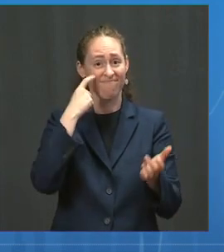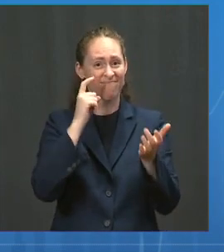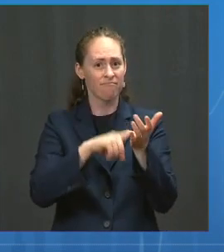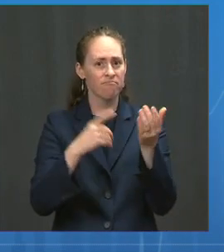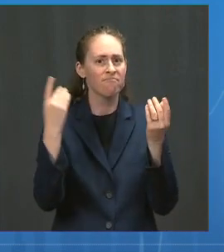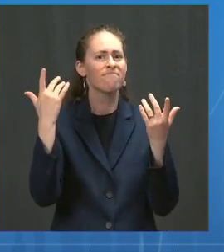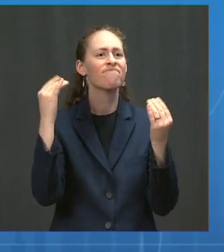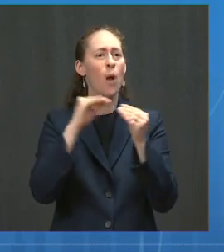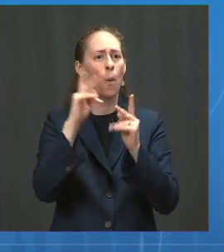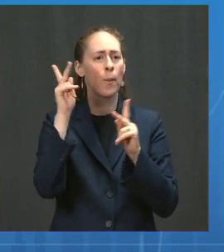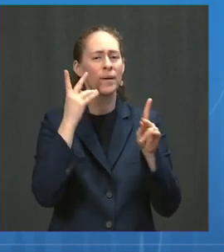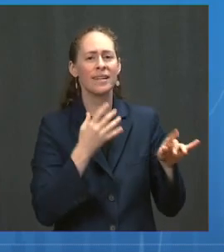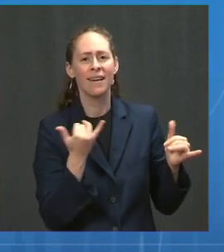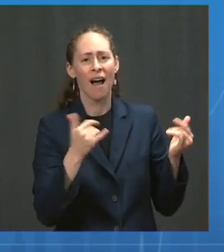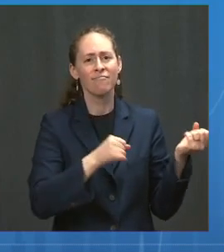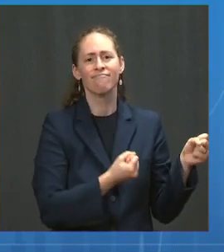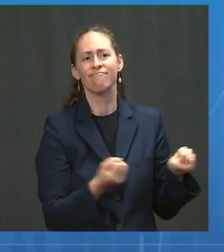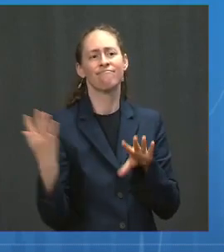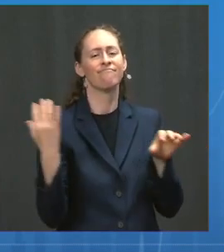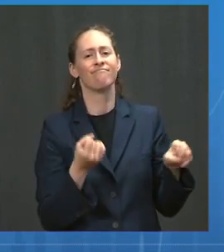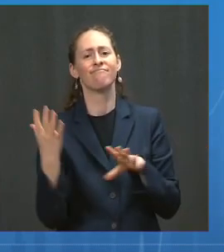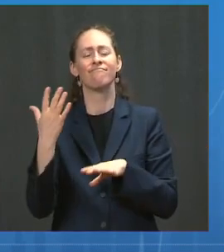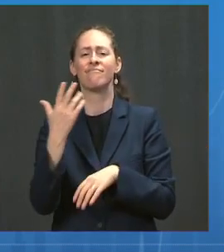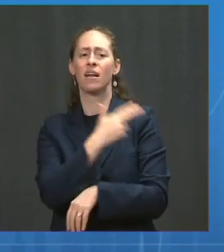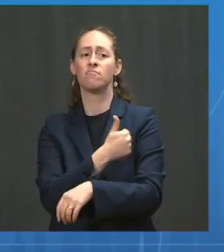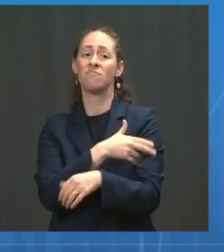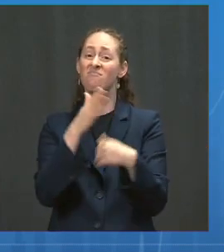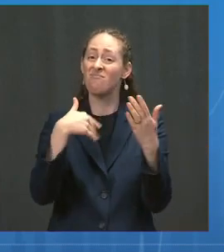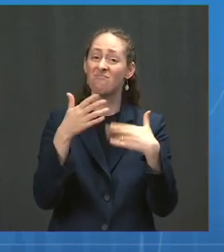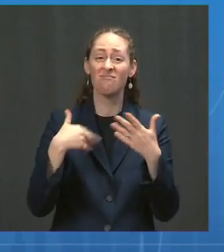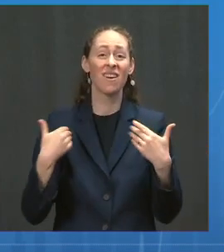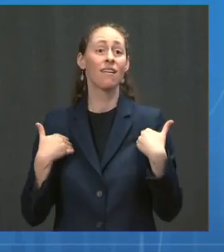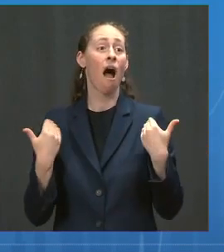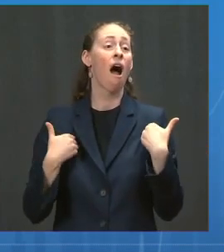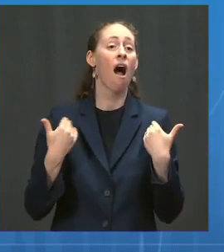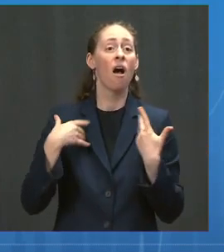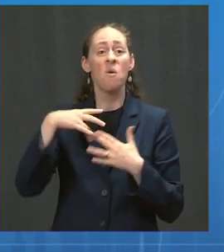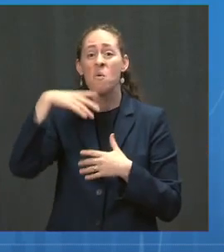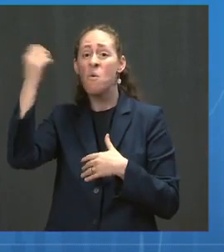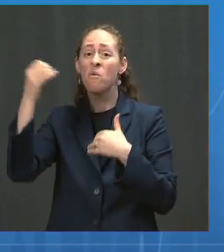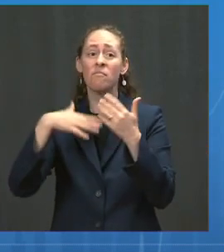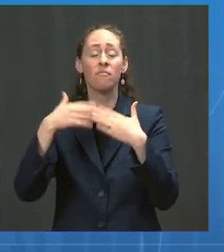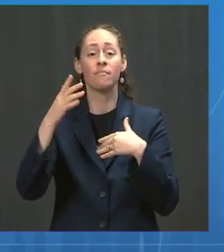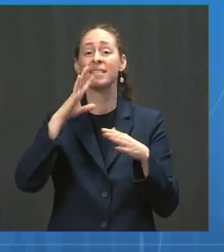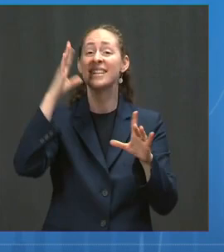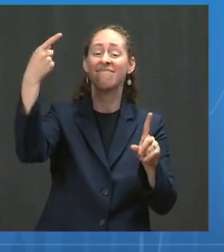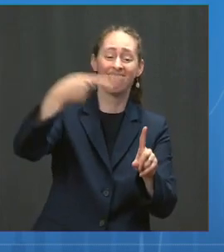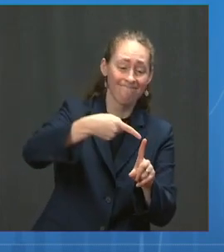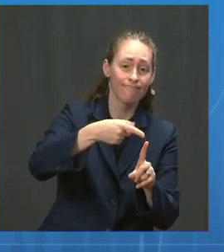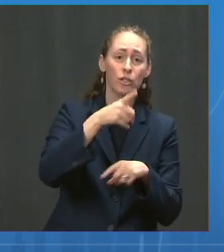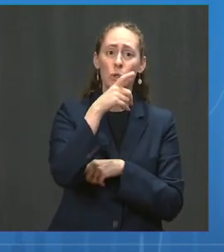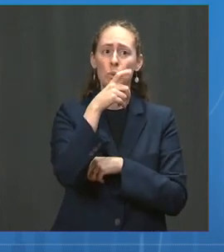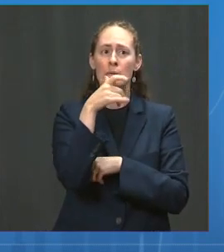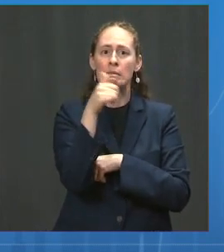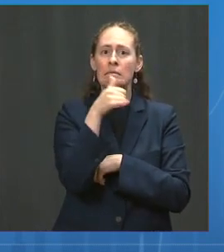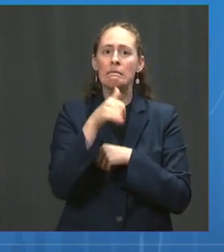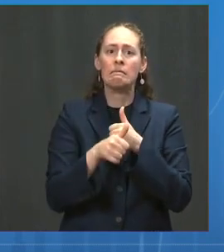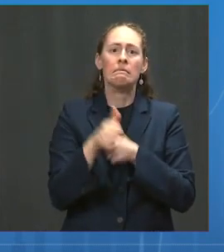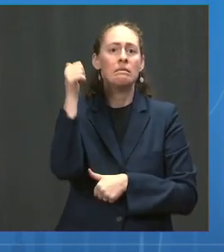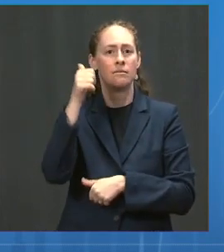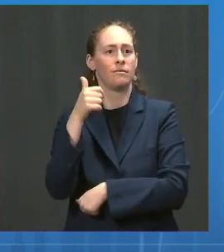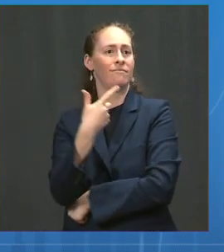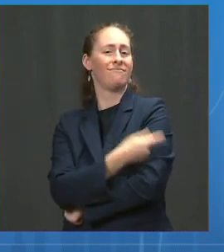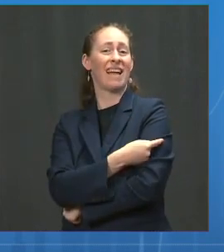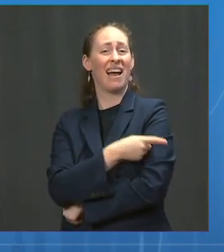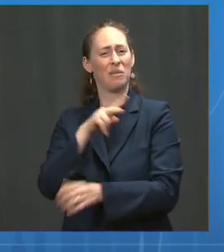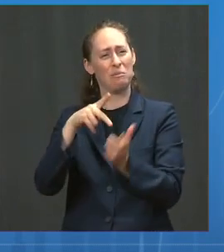all age groups. Those at highest risk remain people who have not yet been vaccinated. Now is the time to get